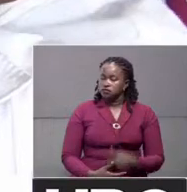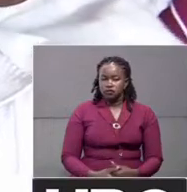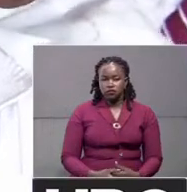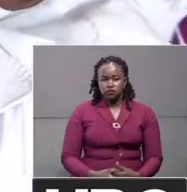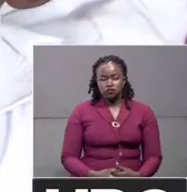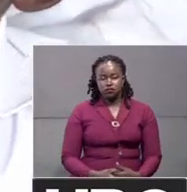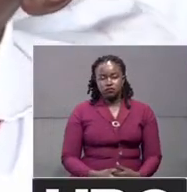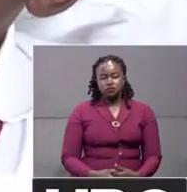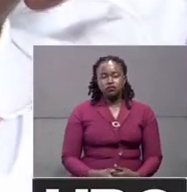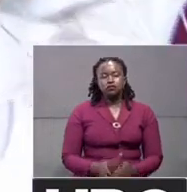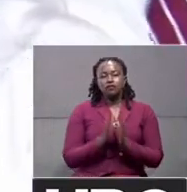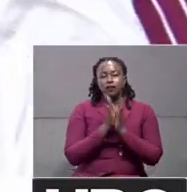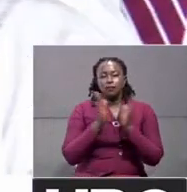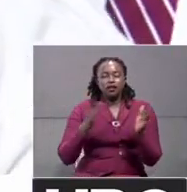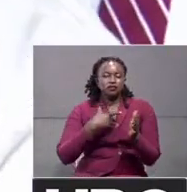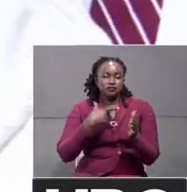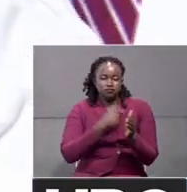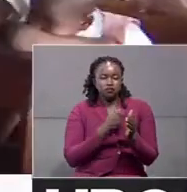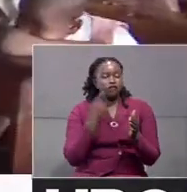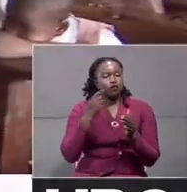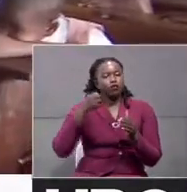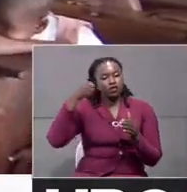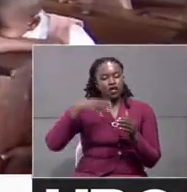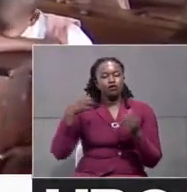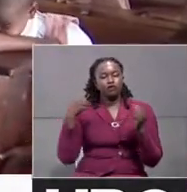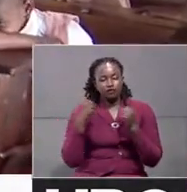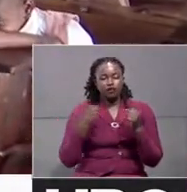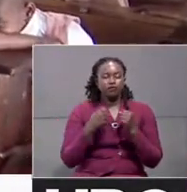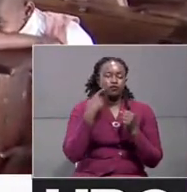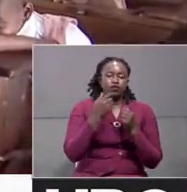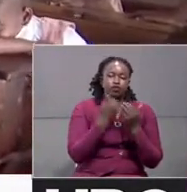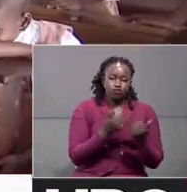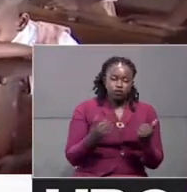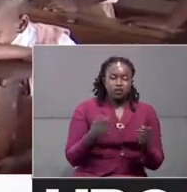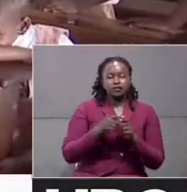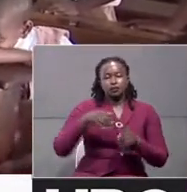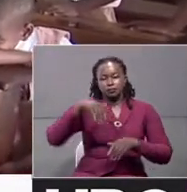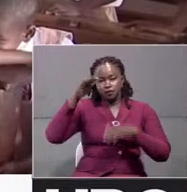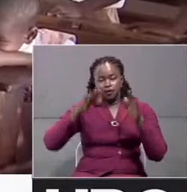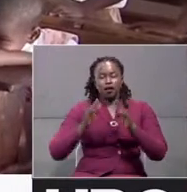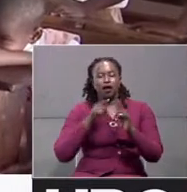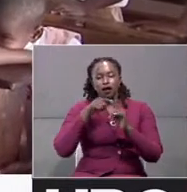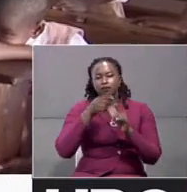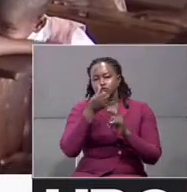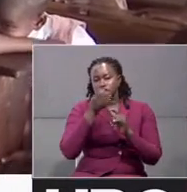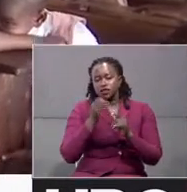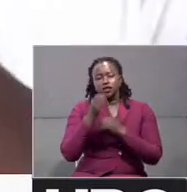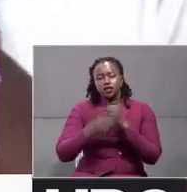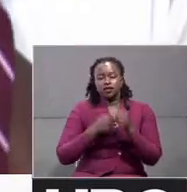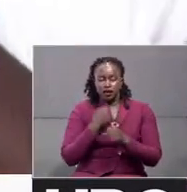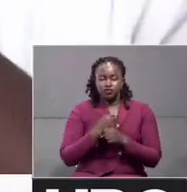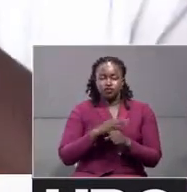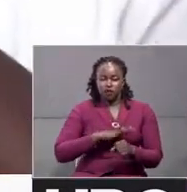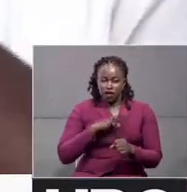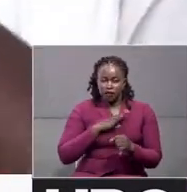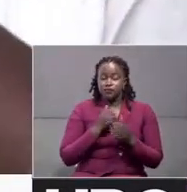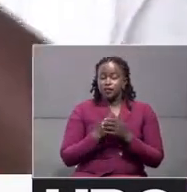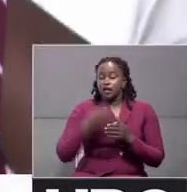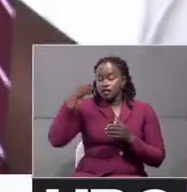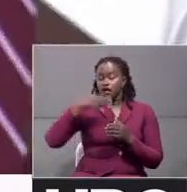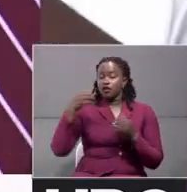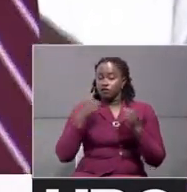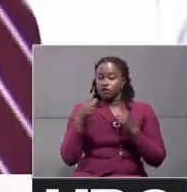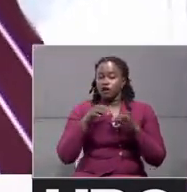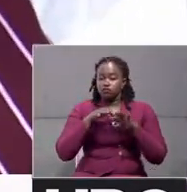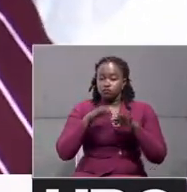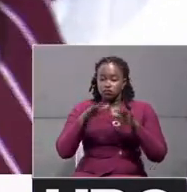This mass vaccination against yellow fever is both for children and adults up to 60 years of age. Yellow fever is a viral infection spread